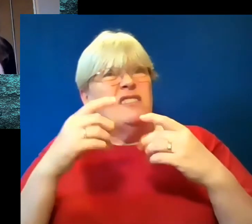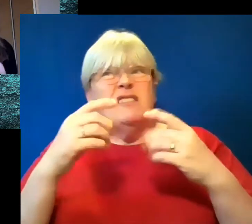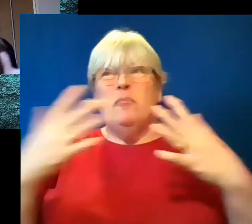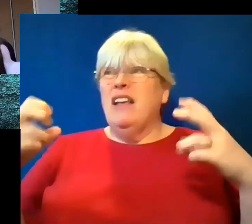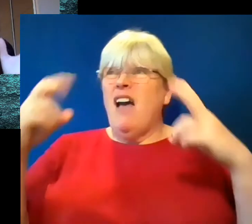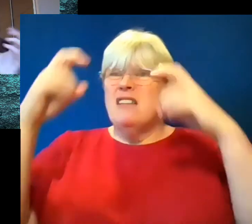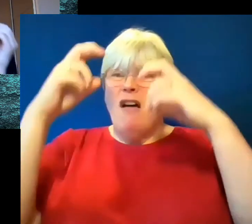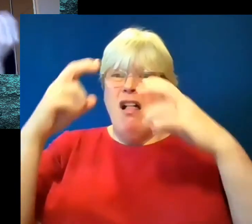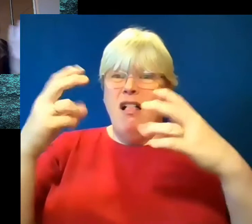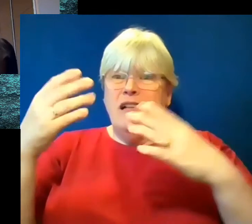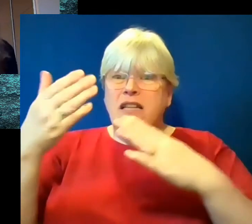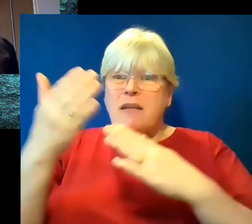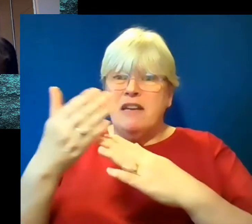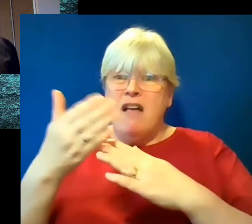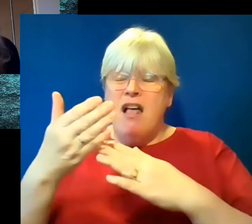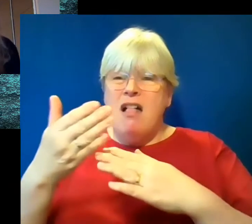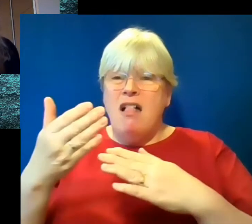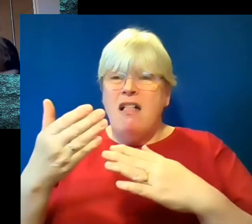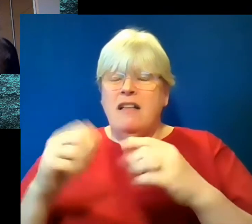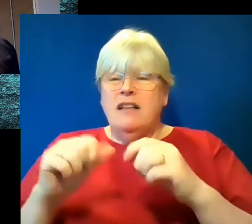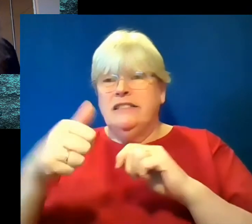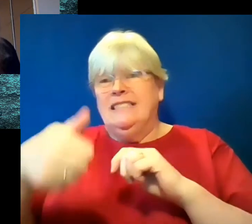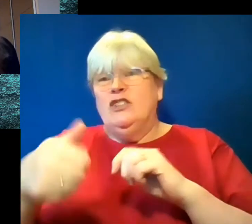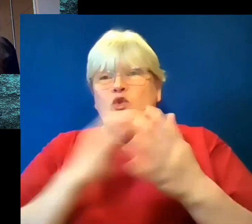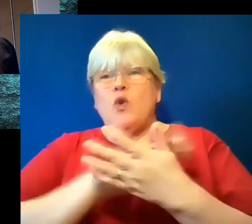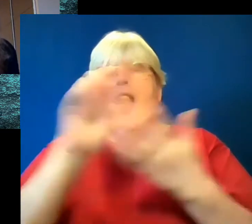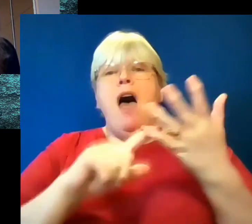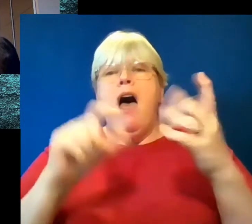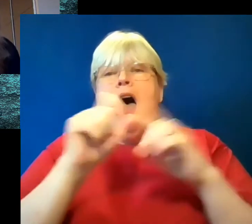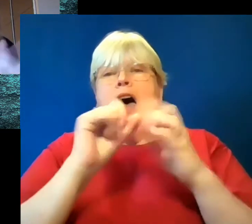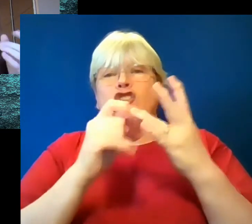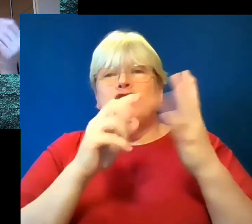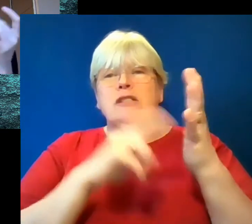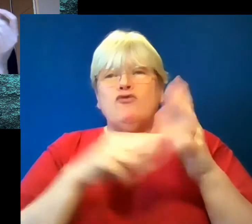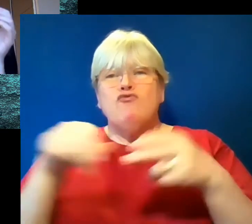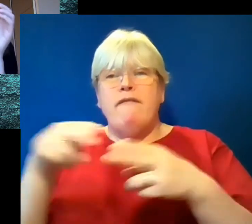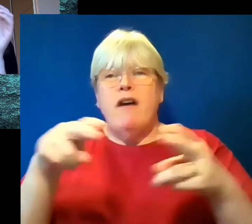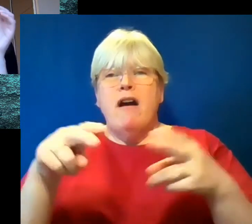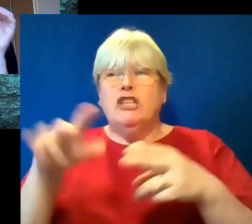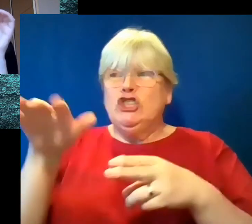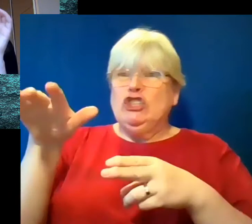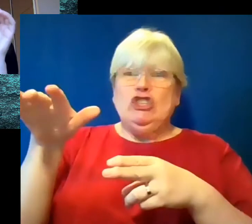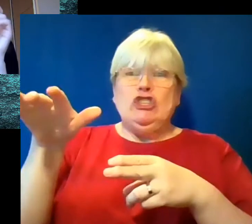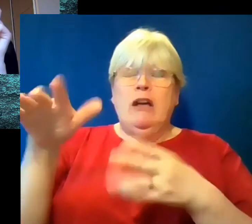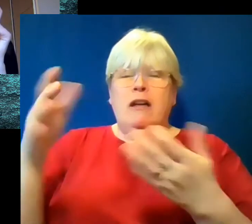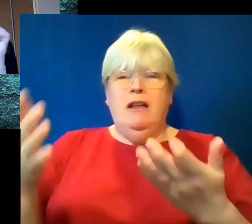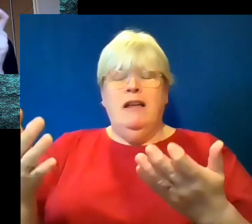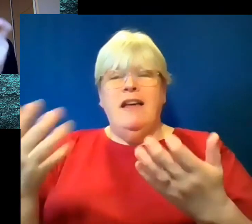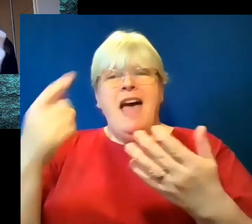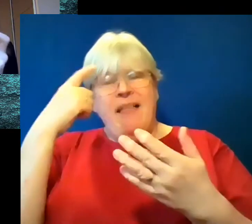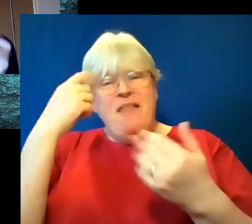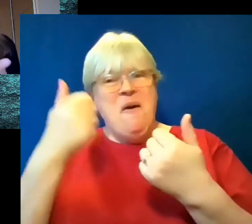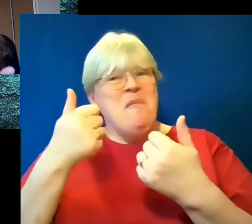castle just on the banks of the Hudson River. So that's where that came from. I just thought that it would be that kind of edge